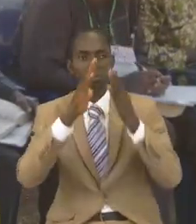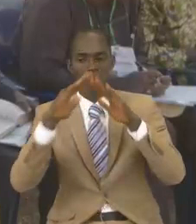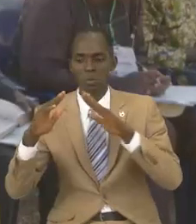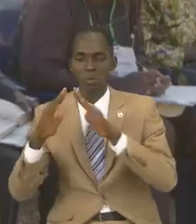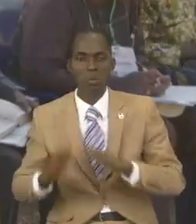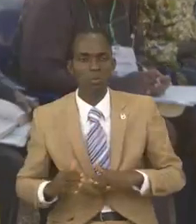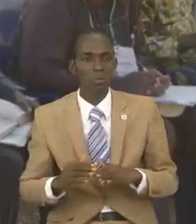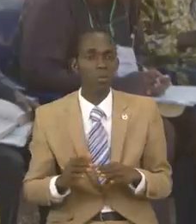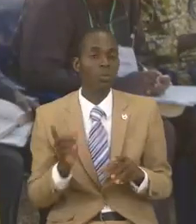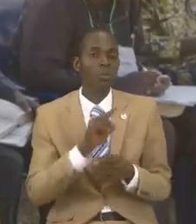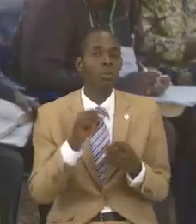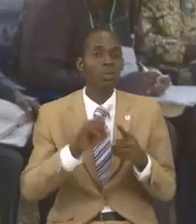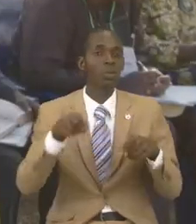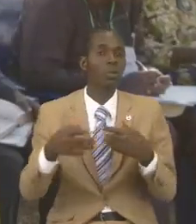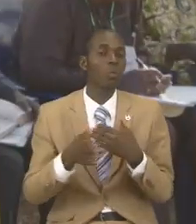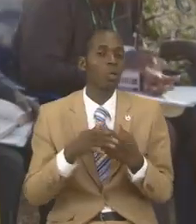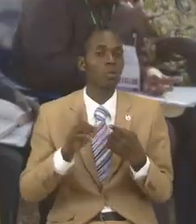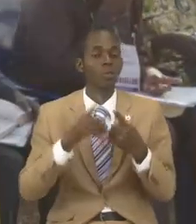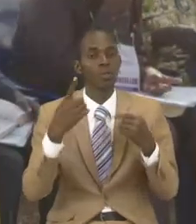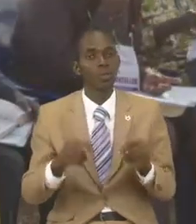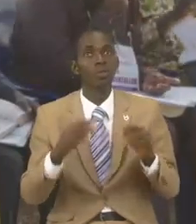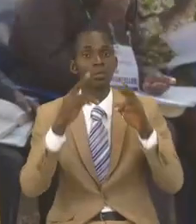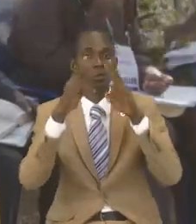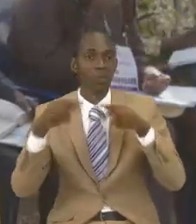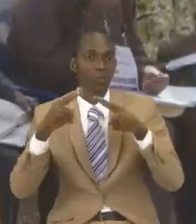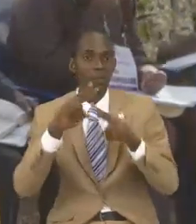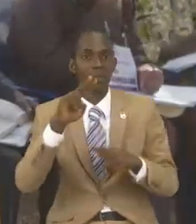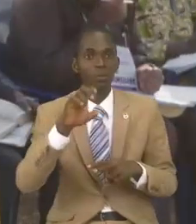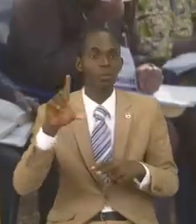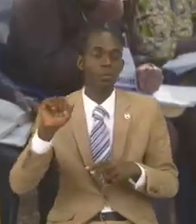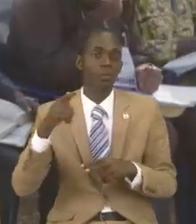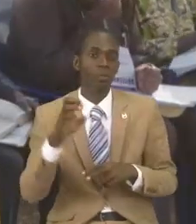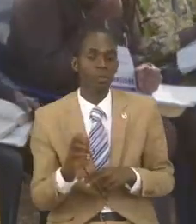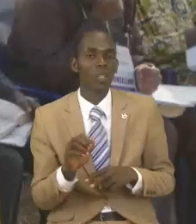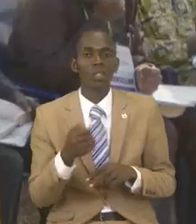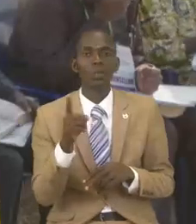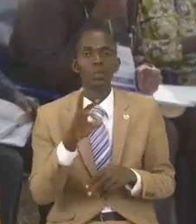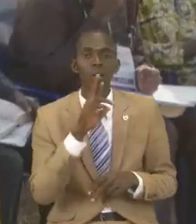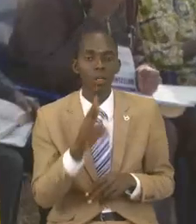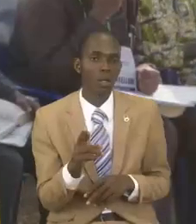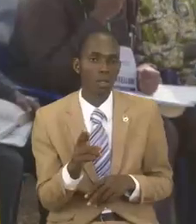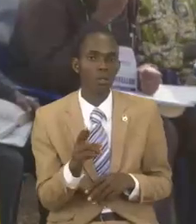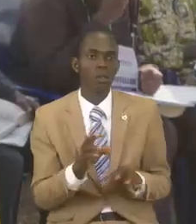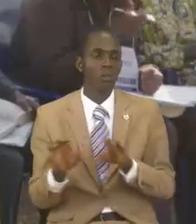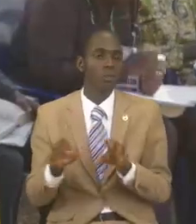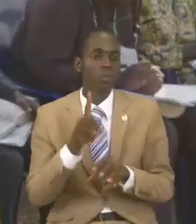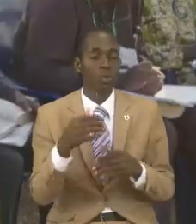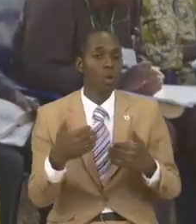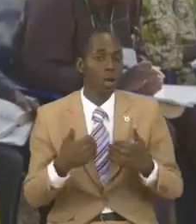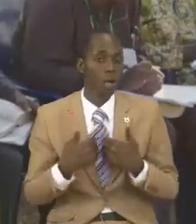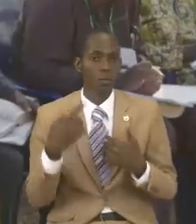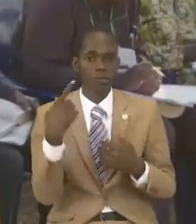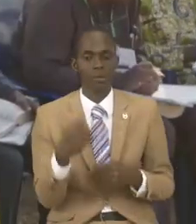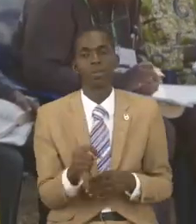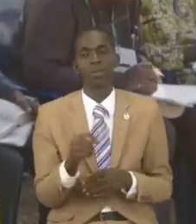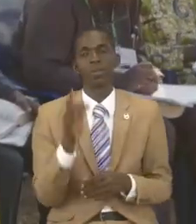when you go back to the village, check up your life anywhere you are. Do you have the testimony